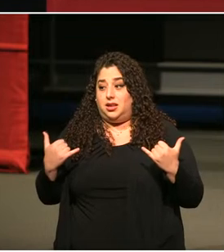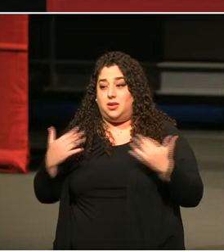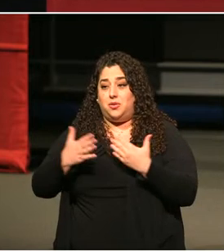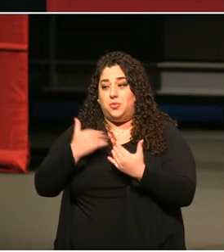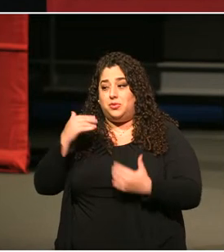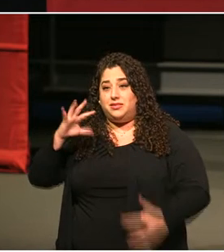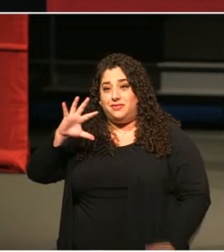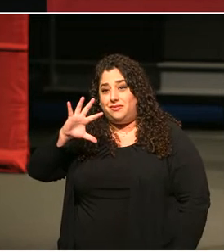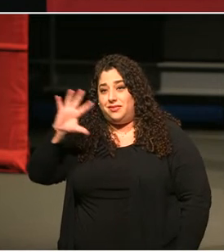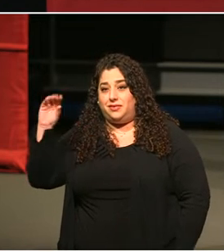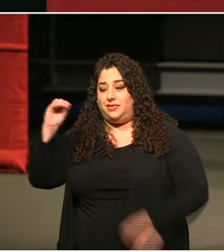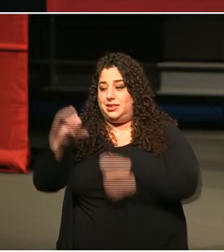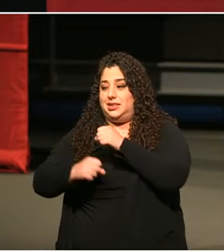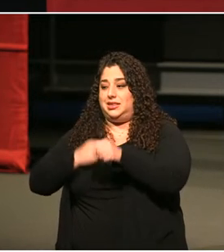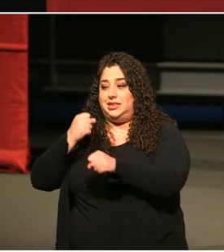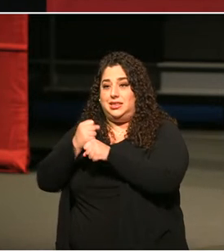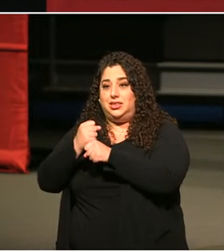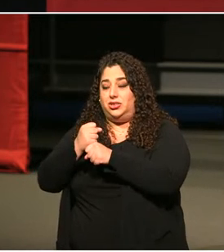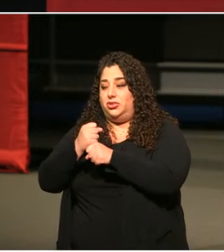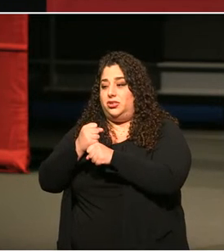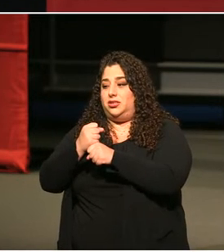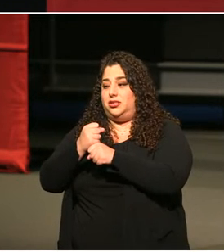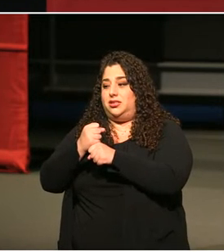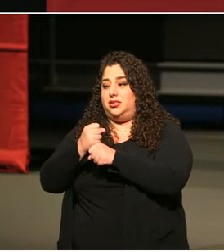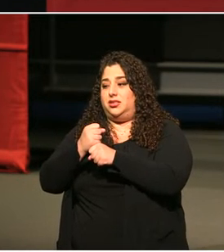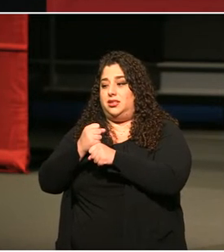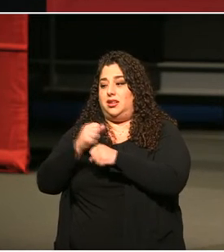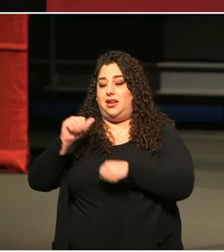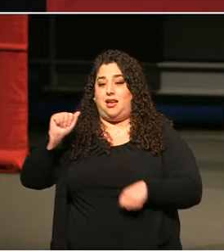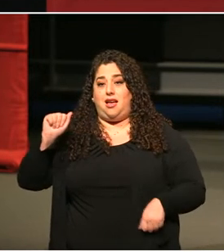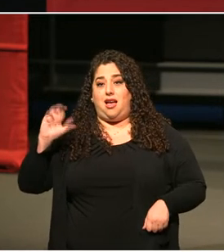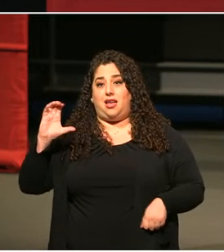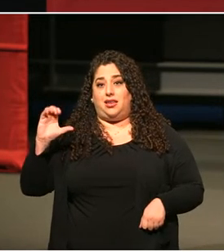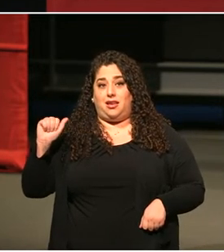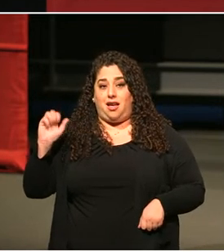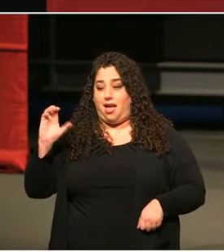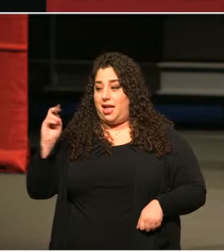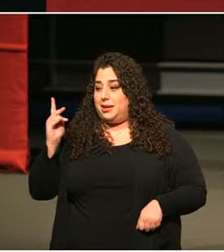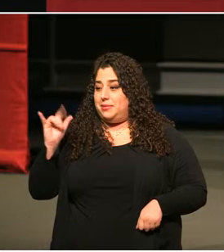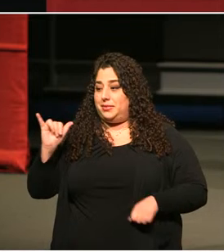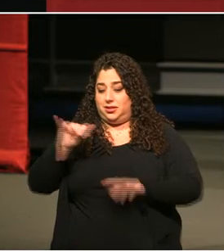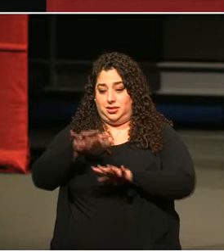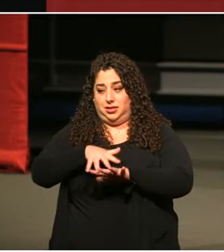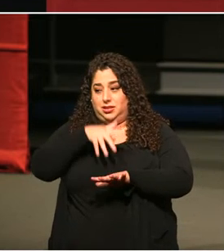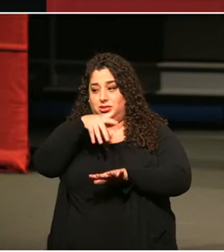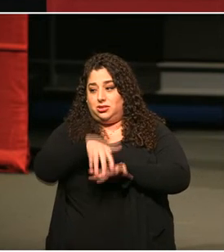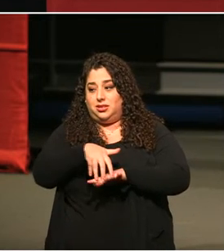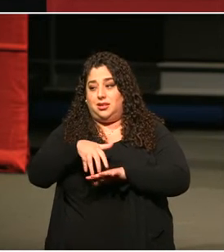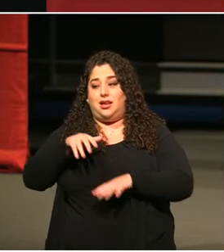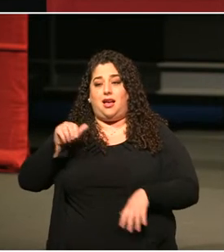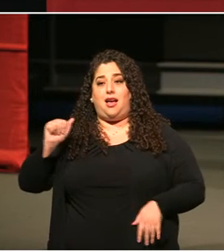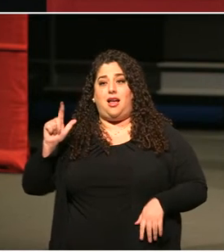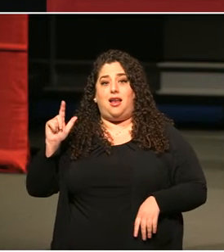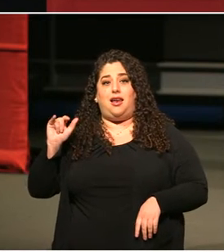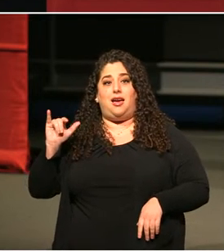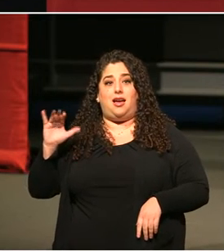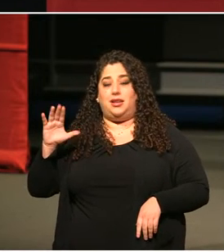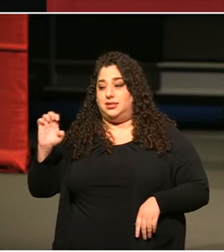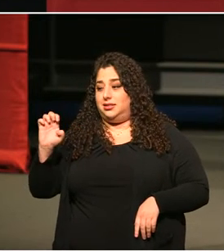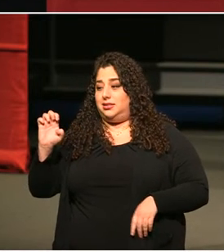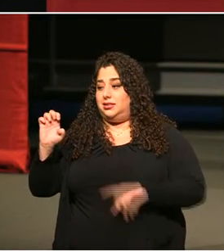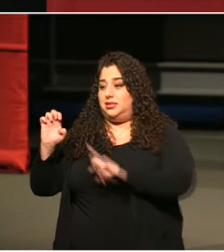Academy's Indigenous Alliance, we are firm in our commitment to ensuring Indigenous voices, the